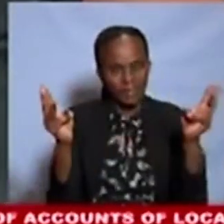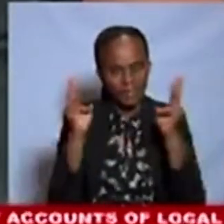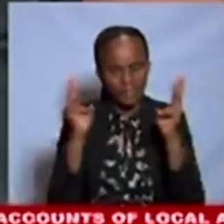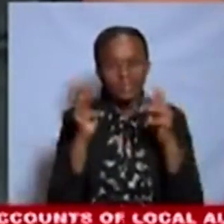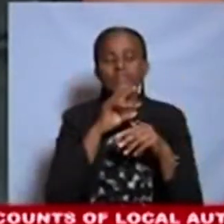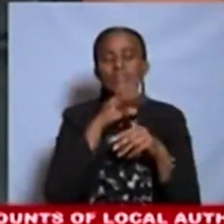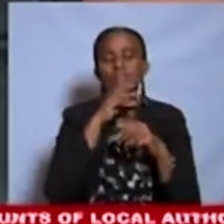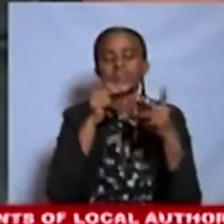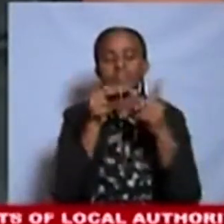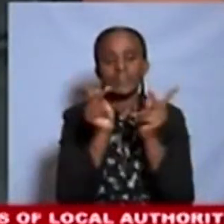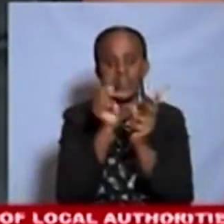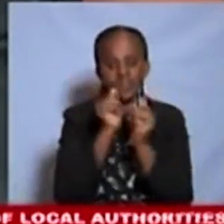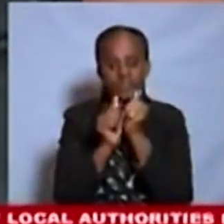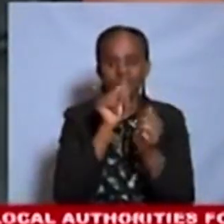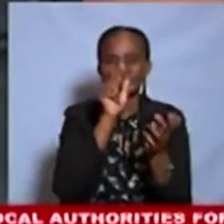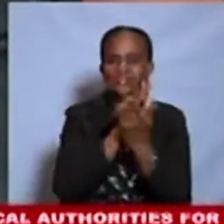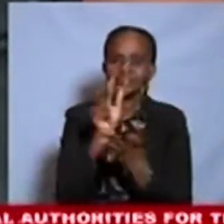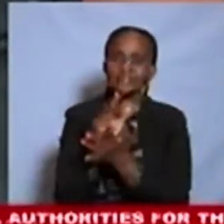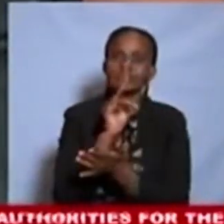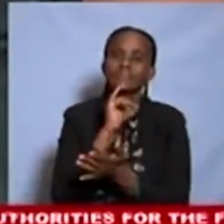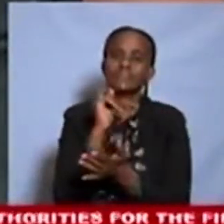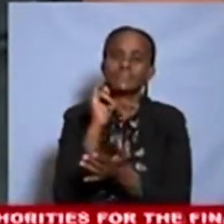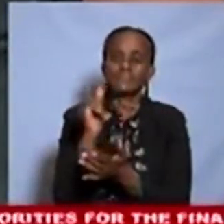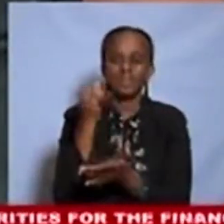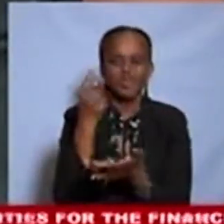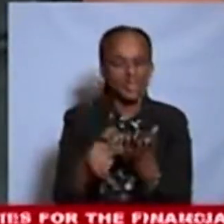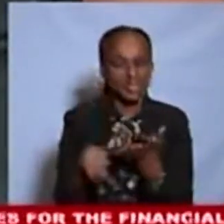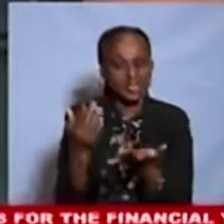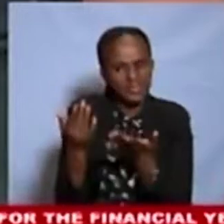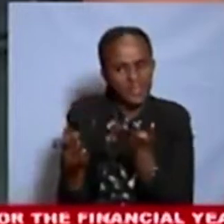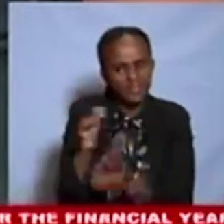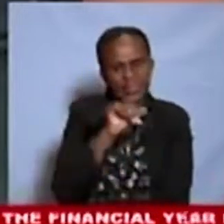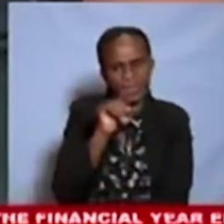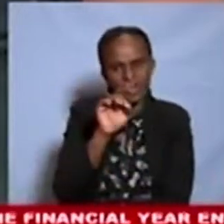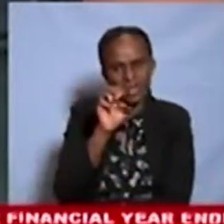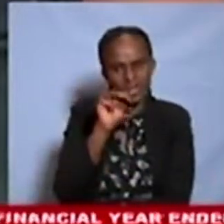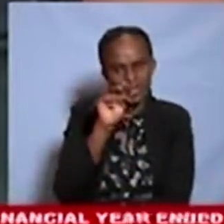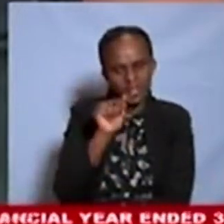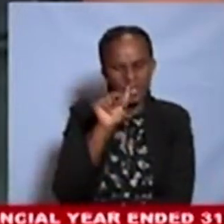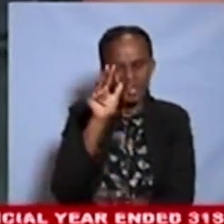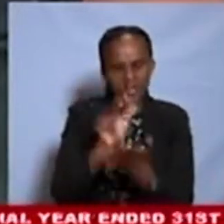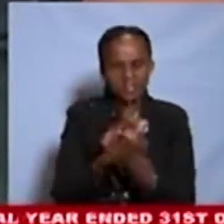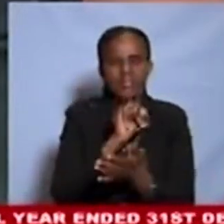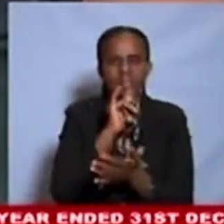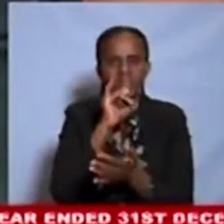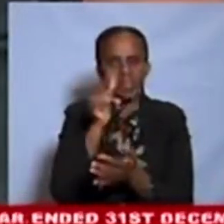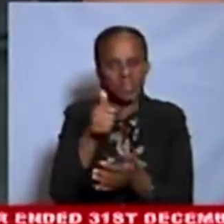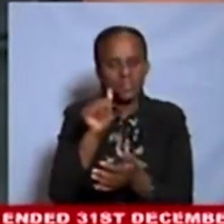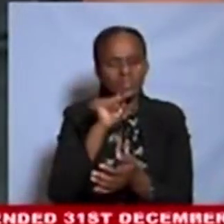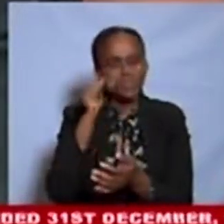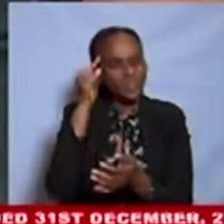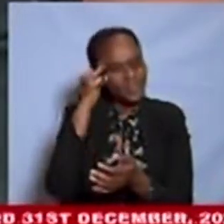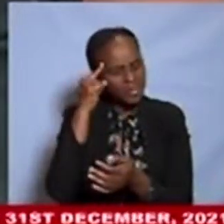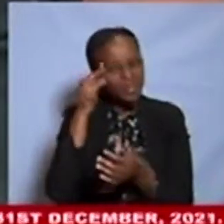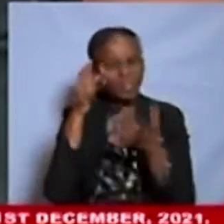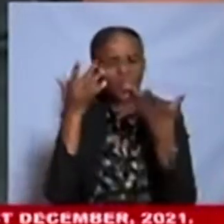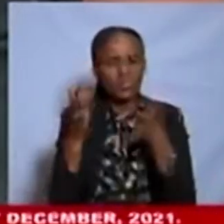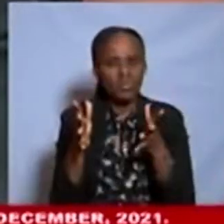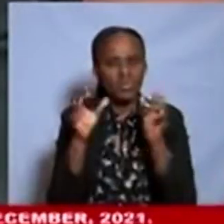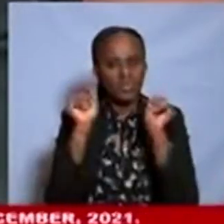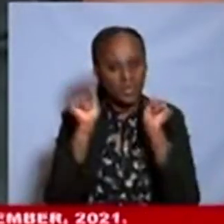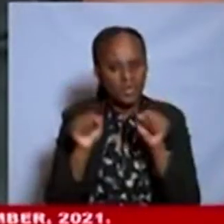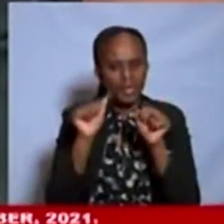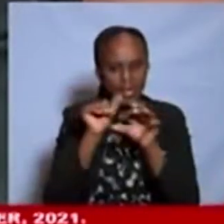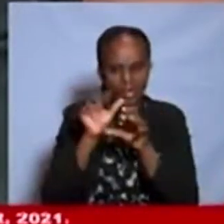dump site which hasn't been approved. What if Zema doesn't approve it? Don't you think it will be a loss on the part